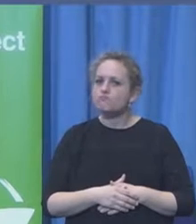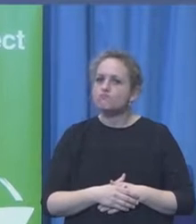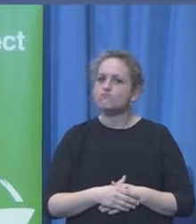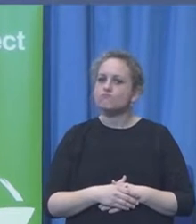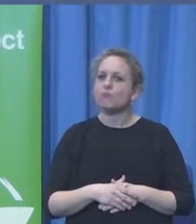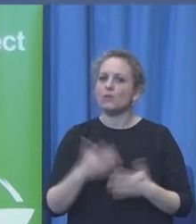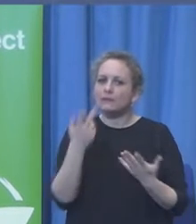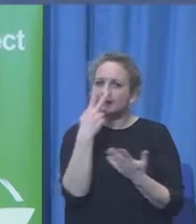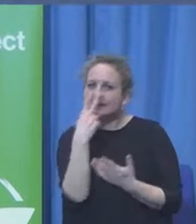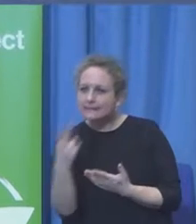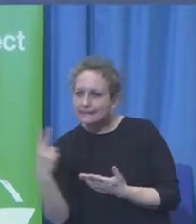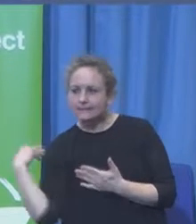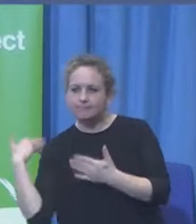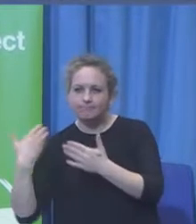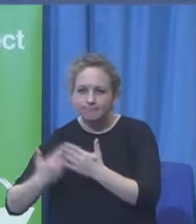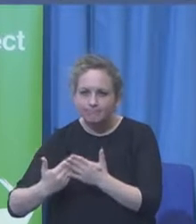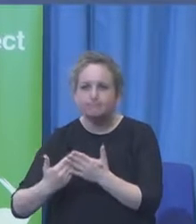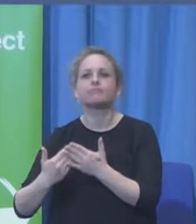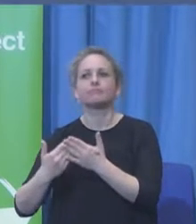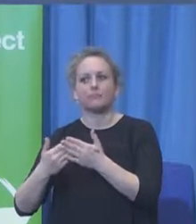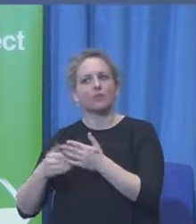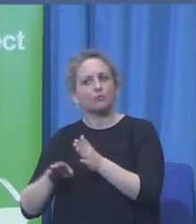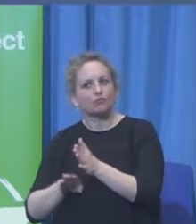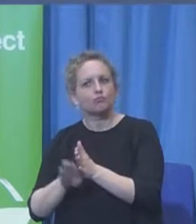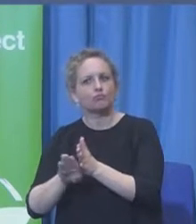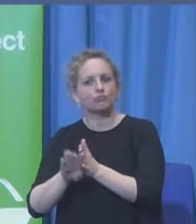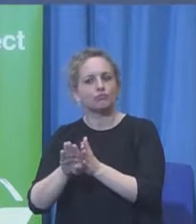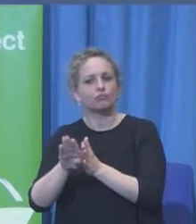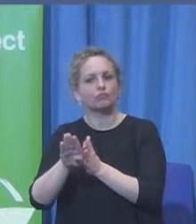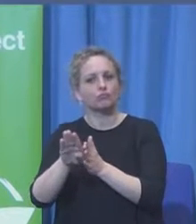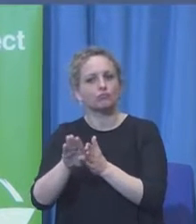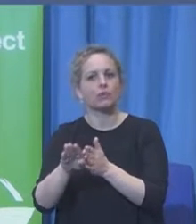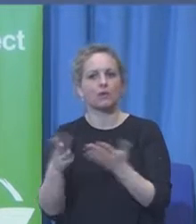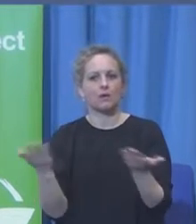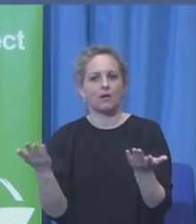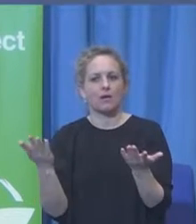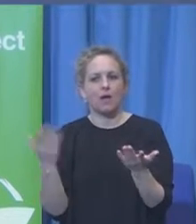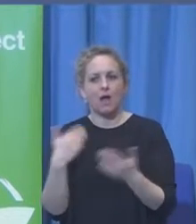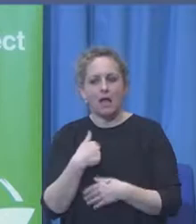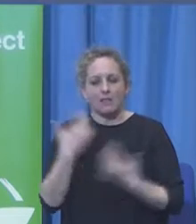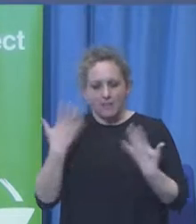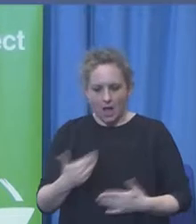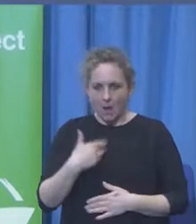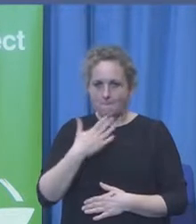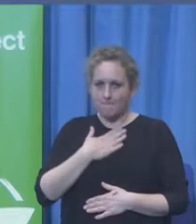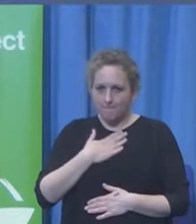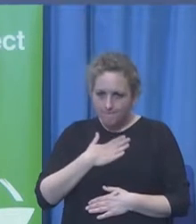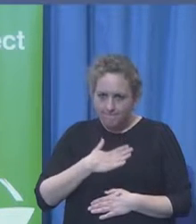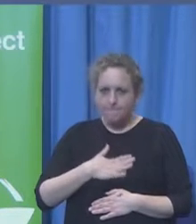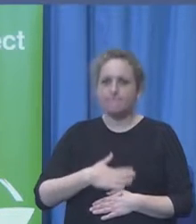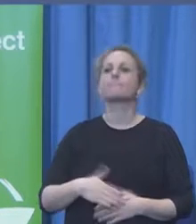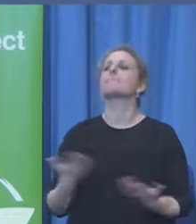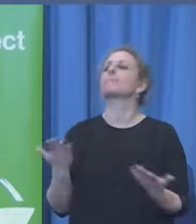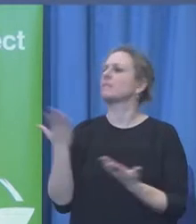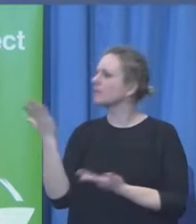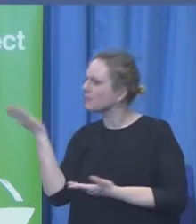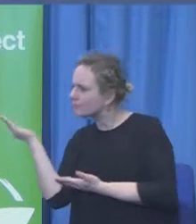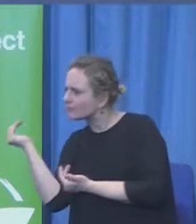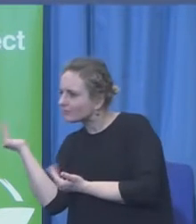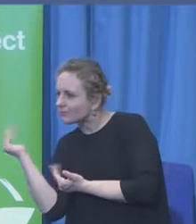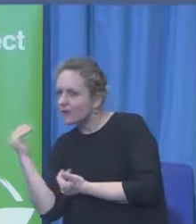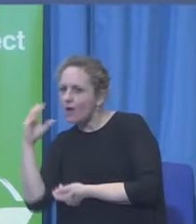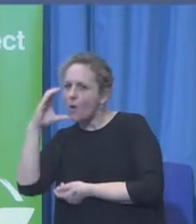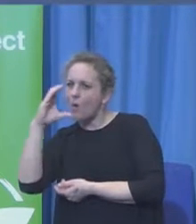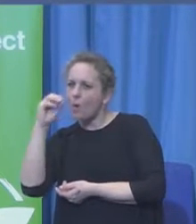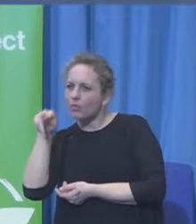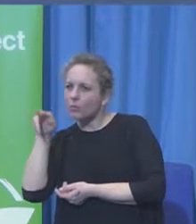not much time, but still, we would like to know from Senator Conway, do you consider the step per se as a success? What